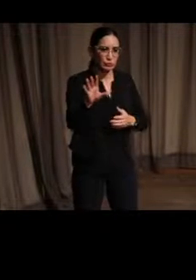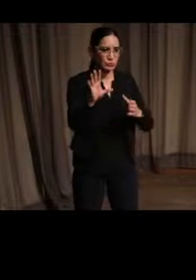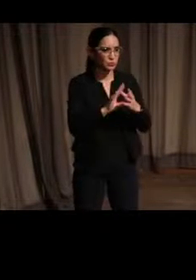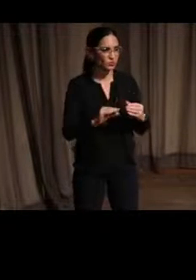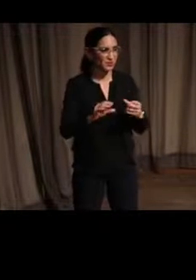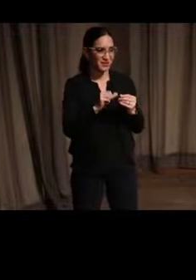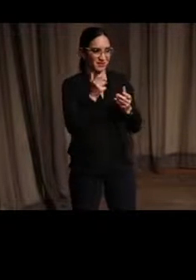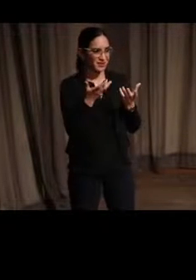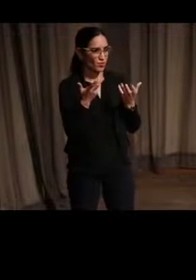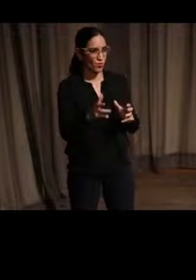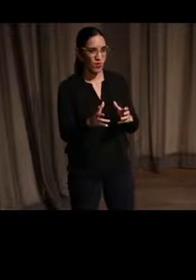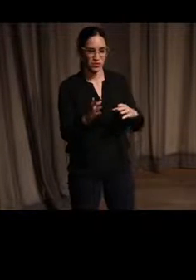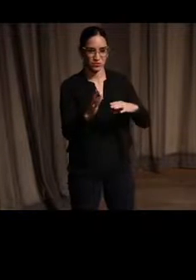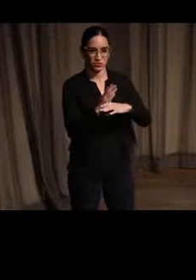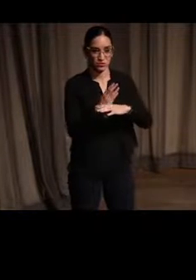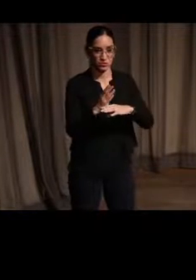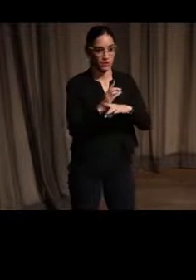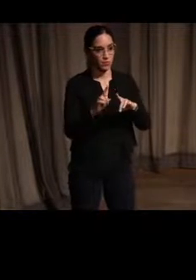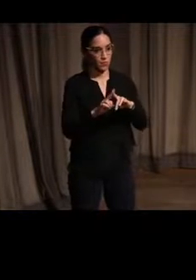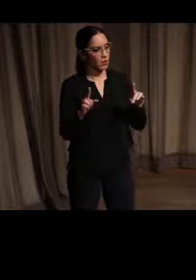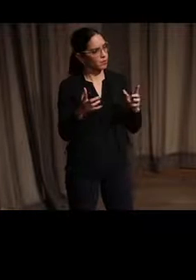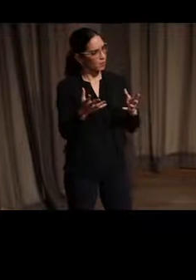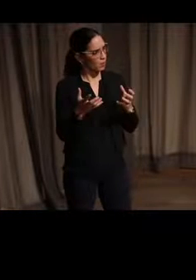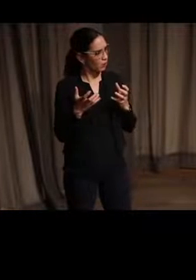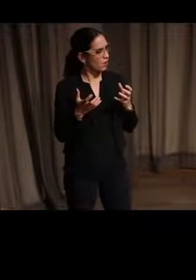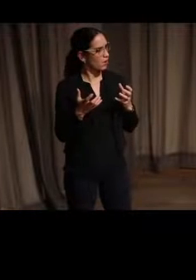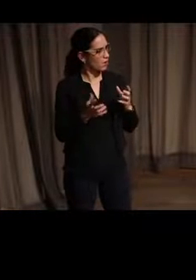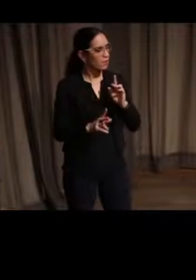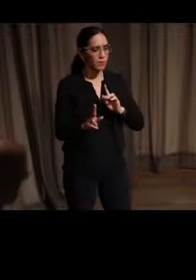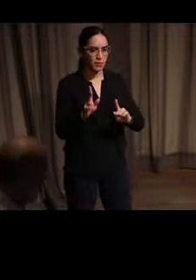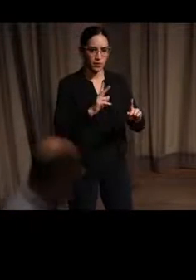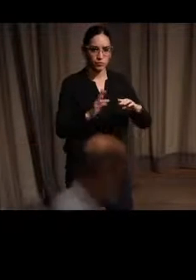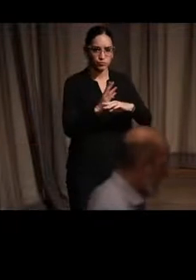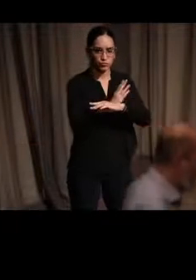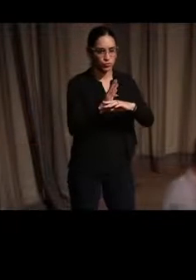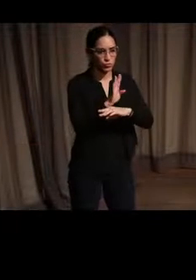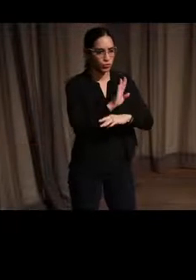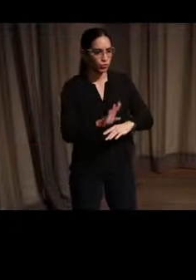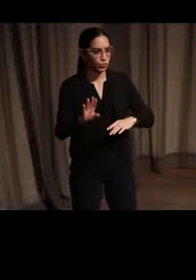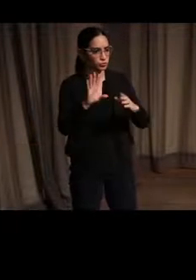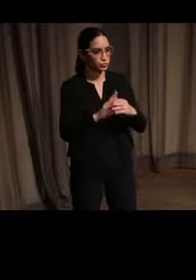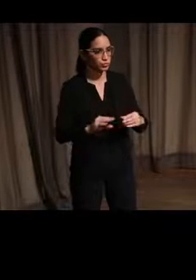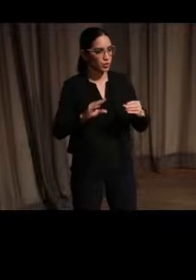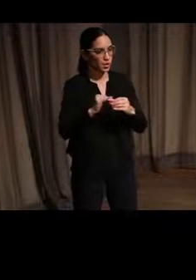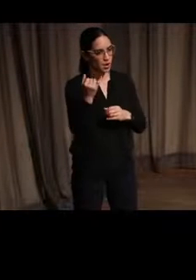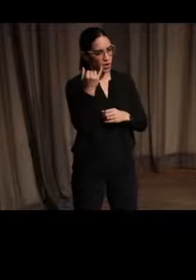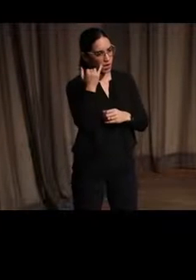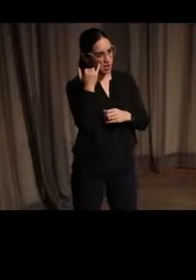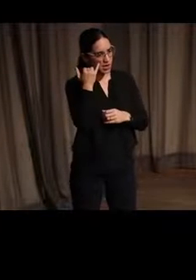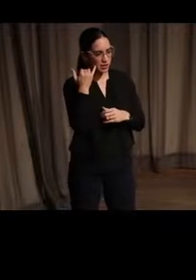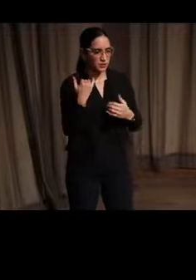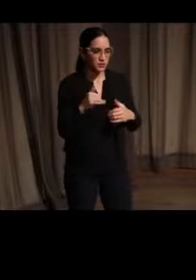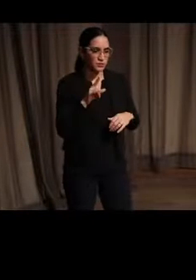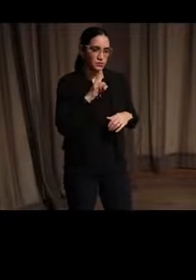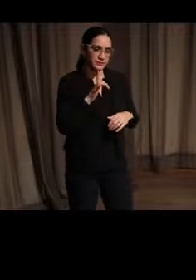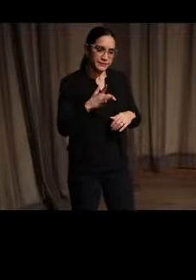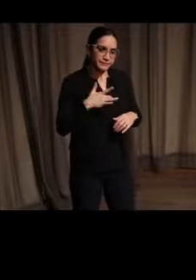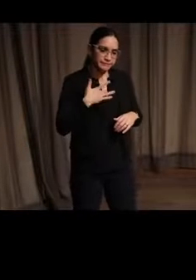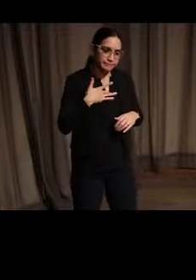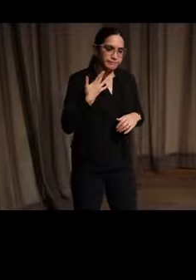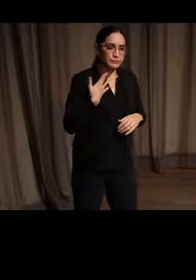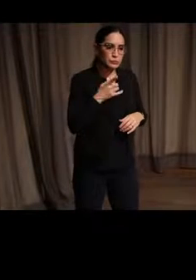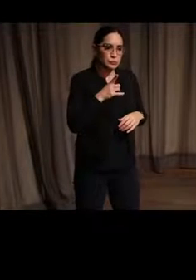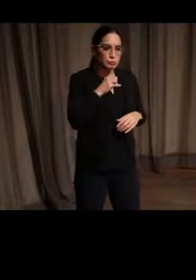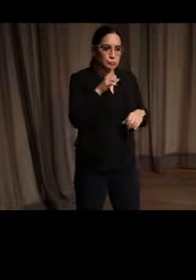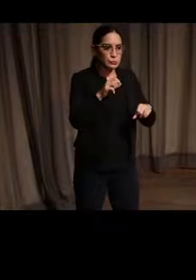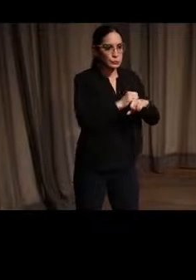And so I'm in favor of people sharing their stories if it's an empowering thing and it humanizes the experience, but we can't be